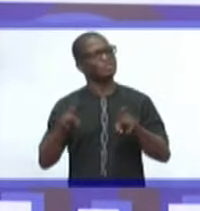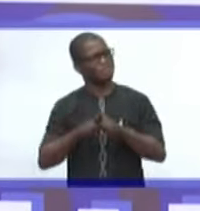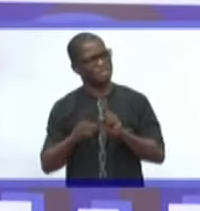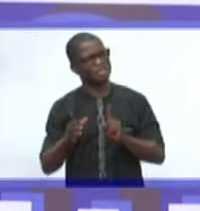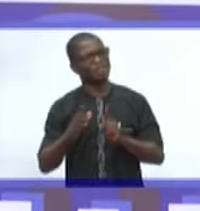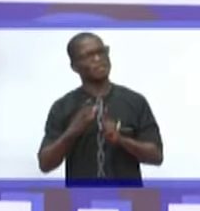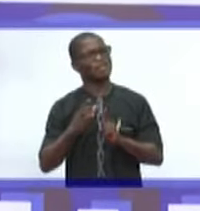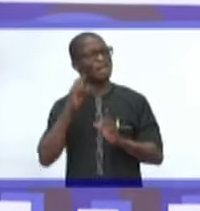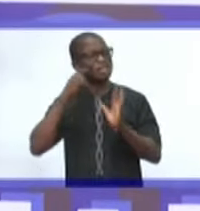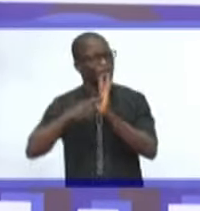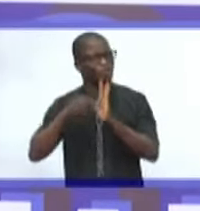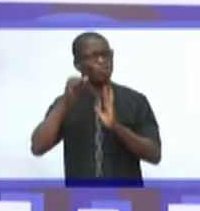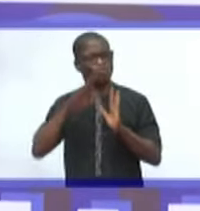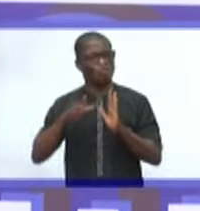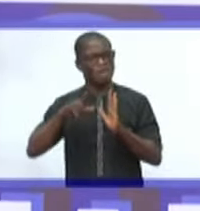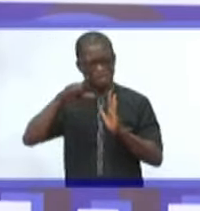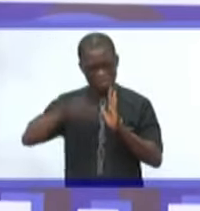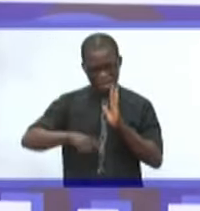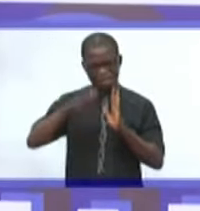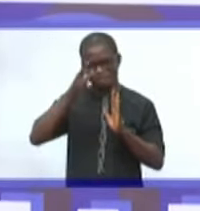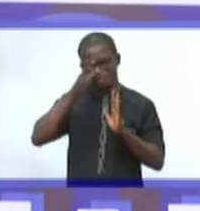corrupt.